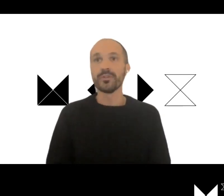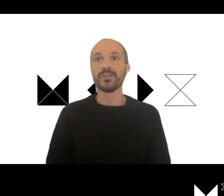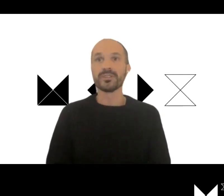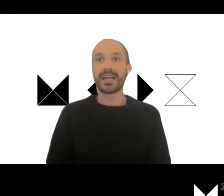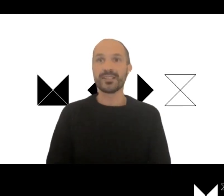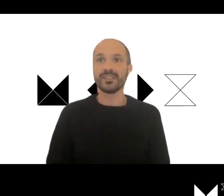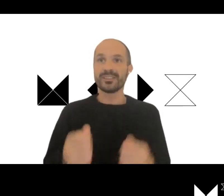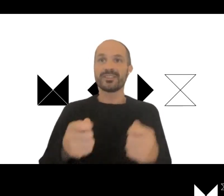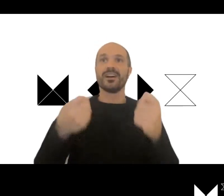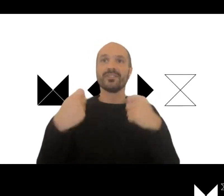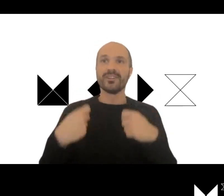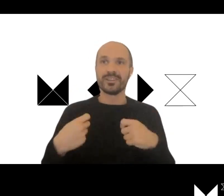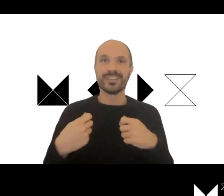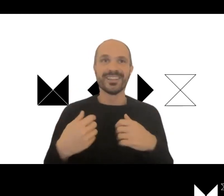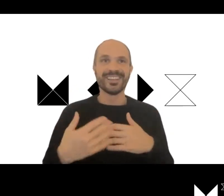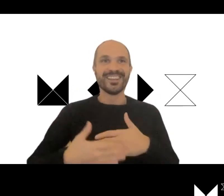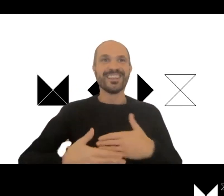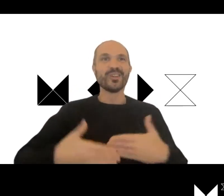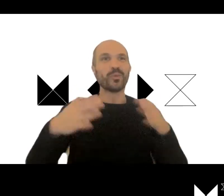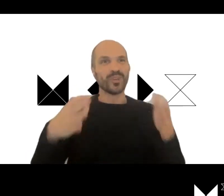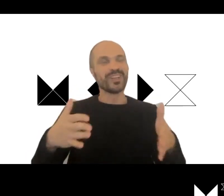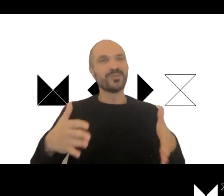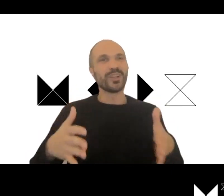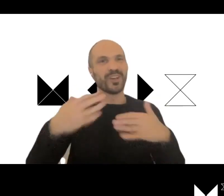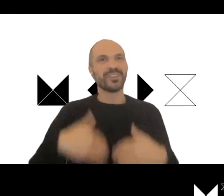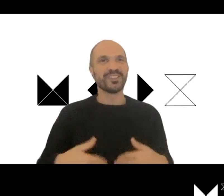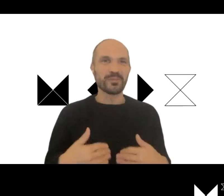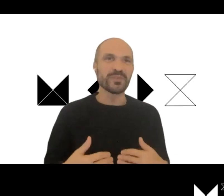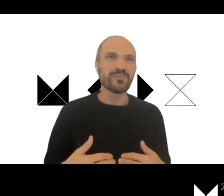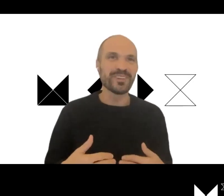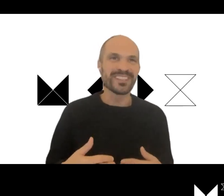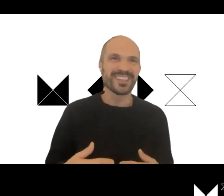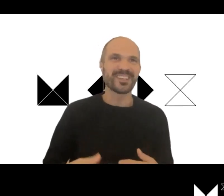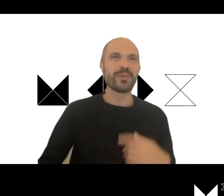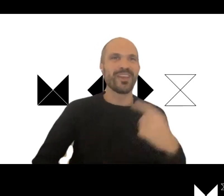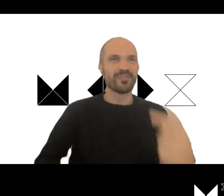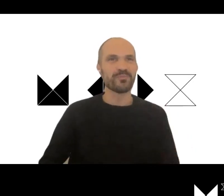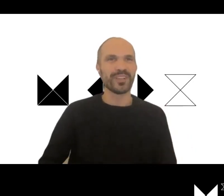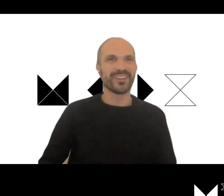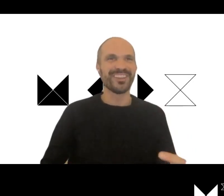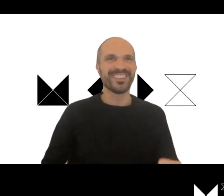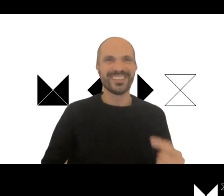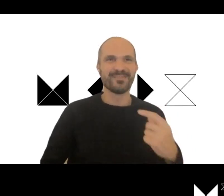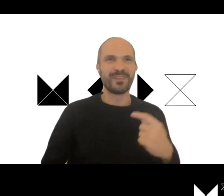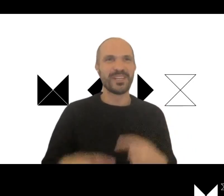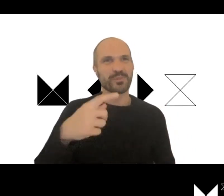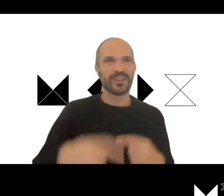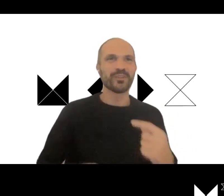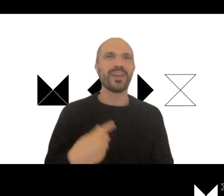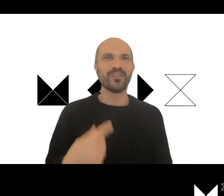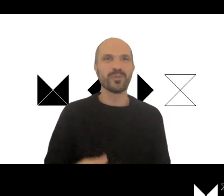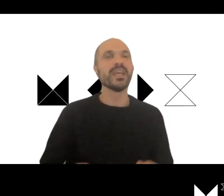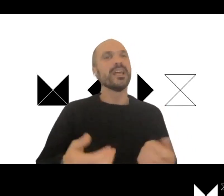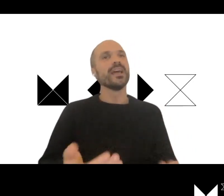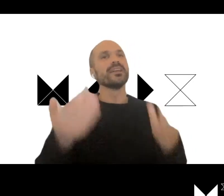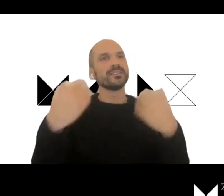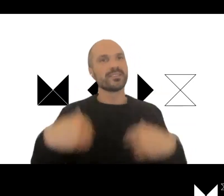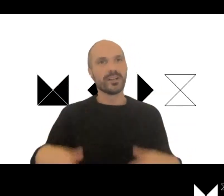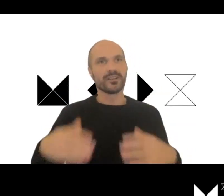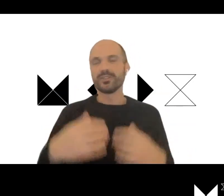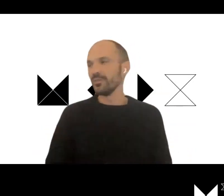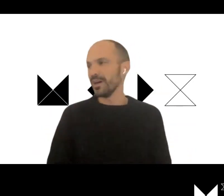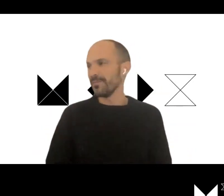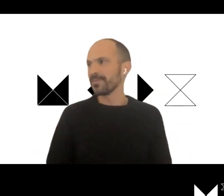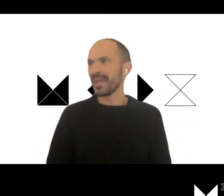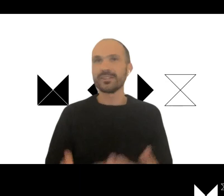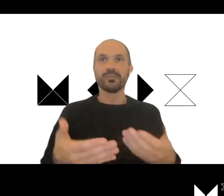the owners actually discovered the wood below the gypsum. It's like the pavement below the beach below the pavement, and then